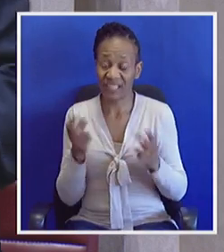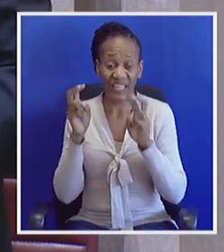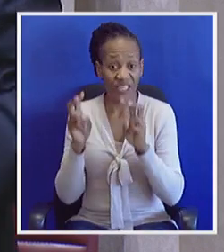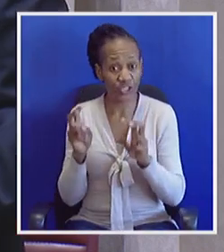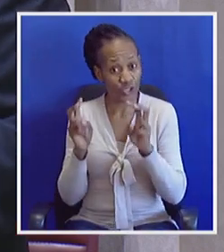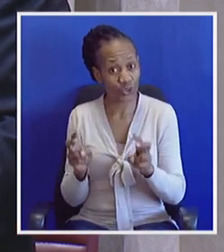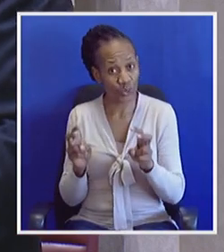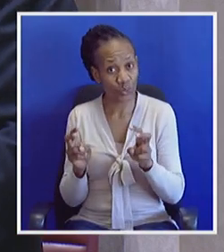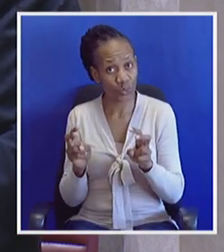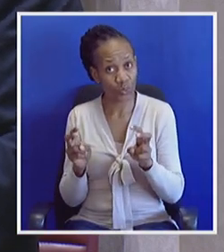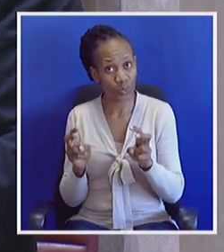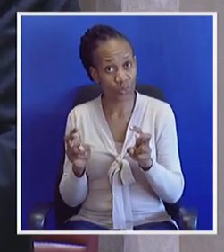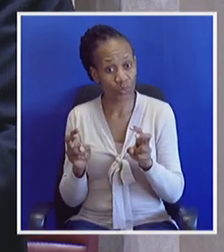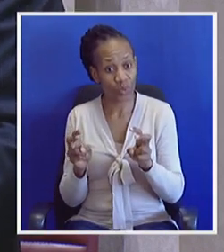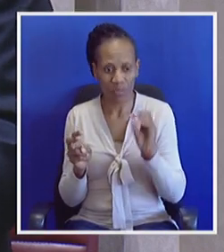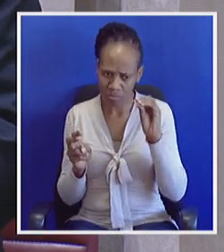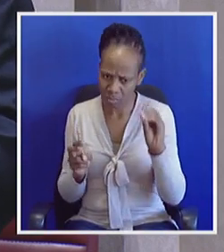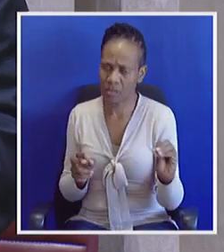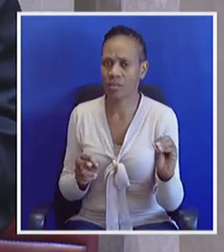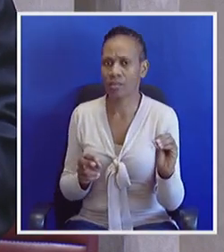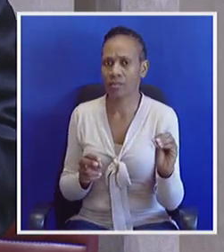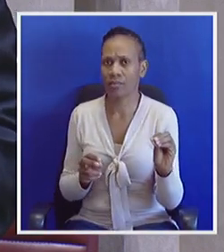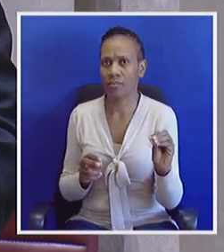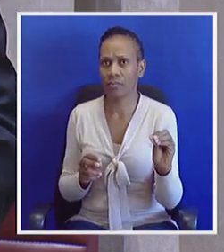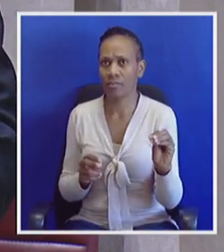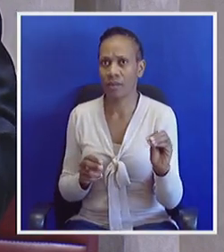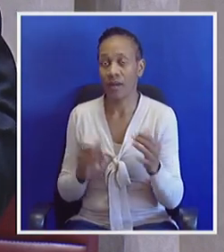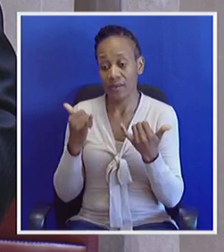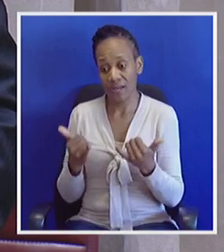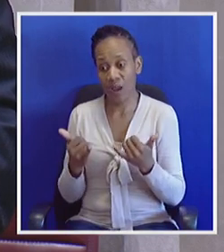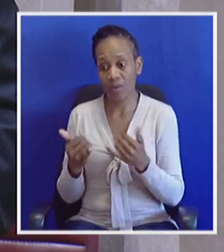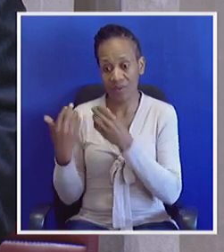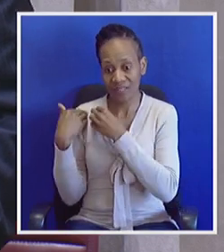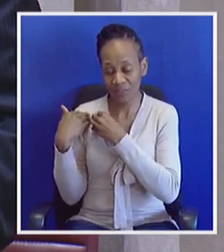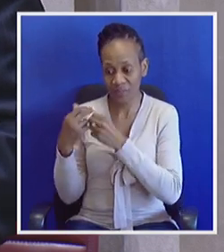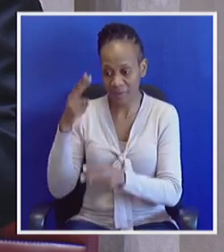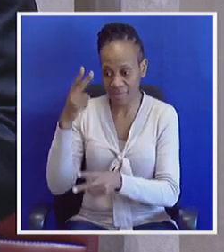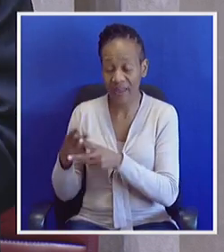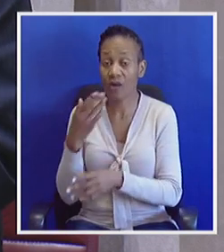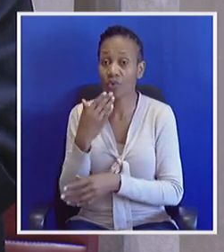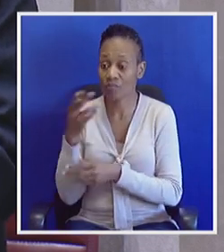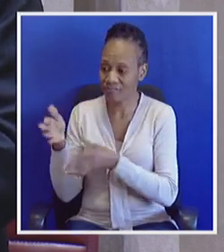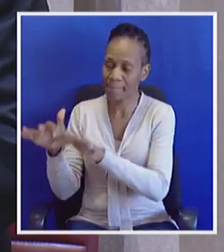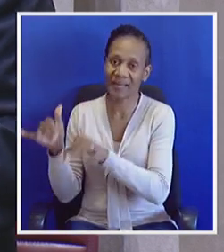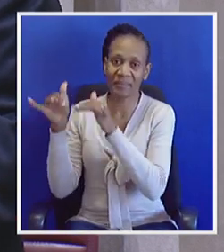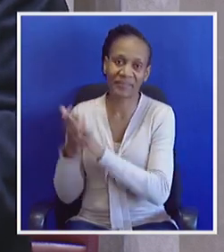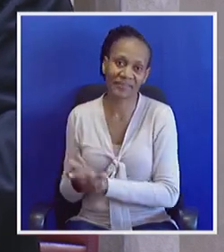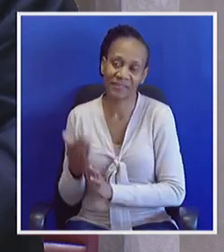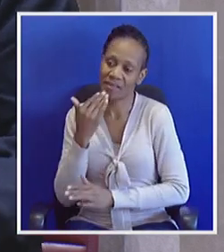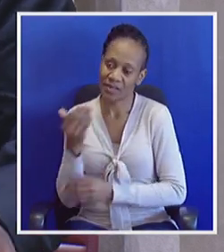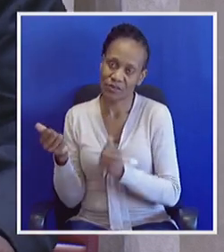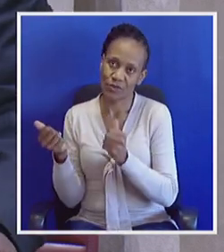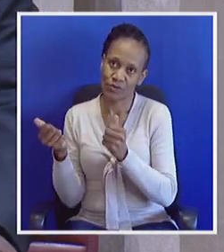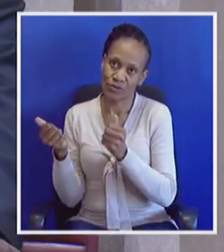been raised in the way that it has, it should then be left to cabinet to finalize. Thank you, Deputy